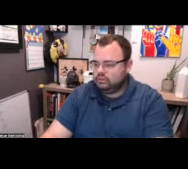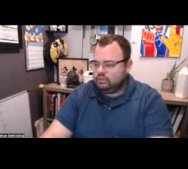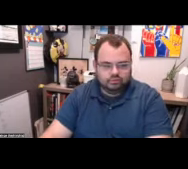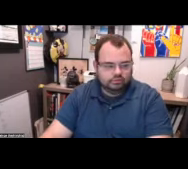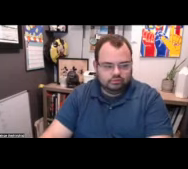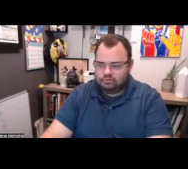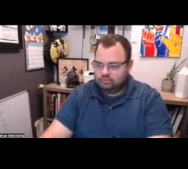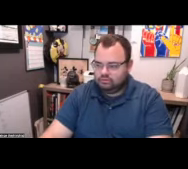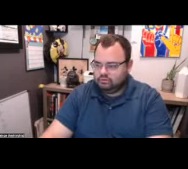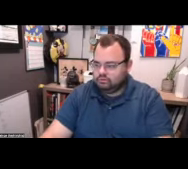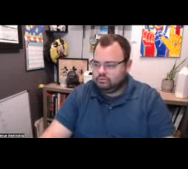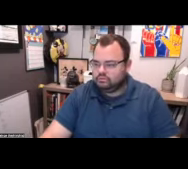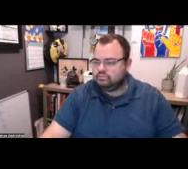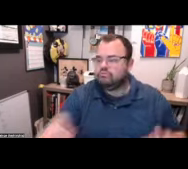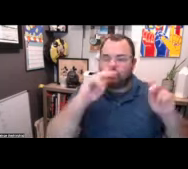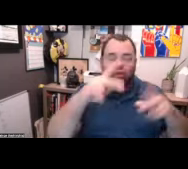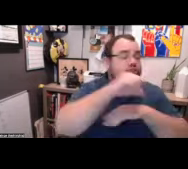This is Gregory.